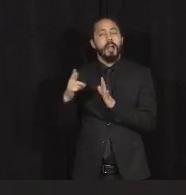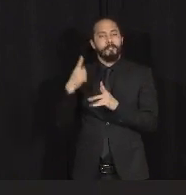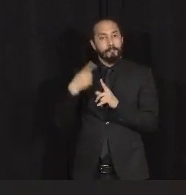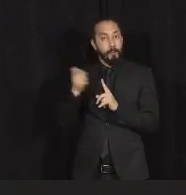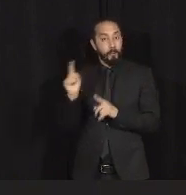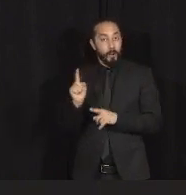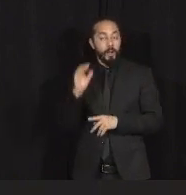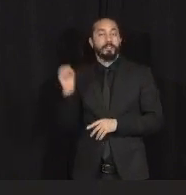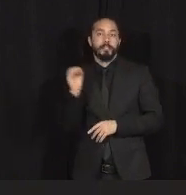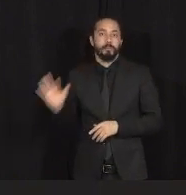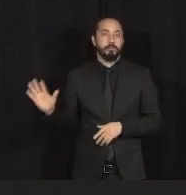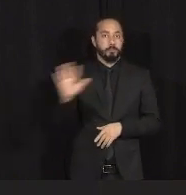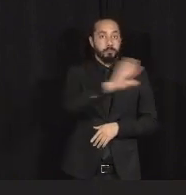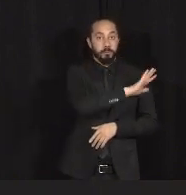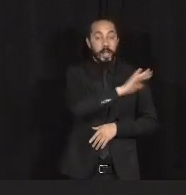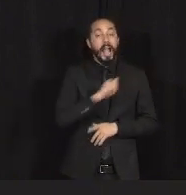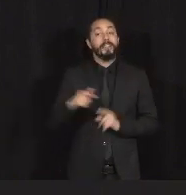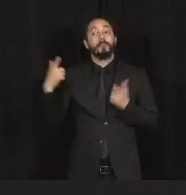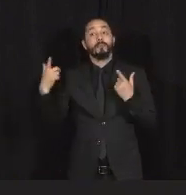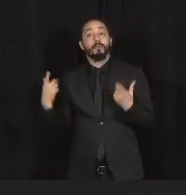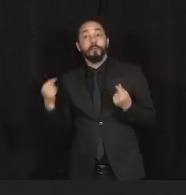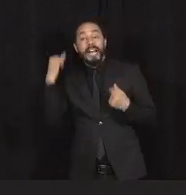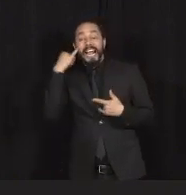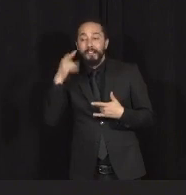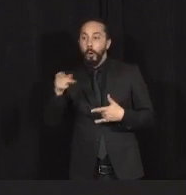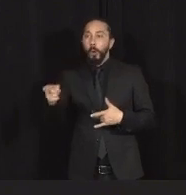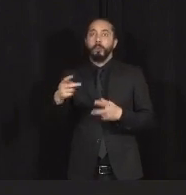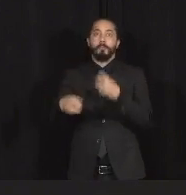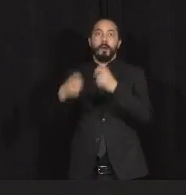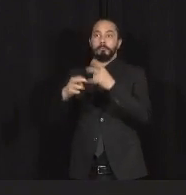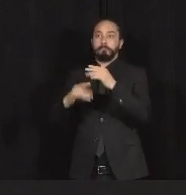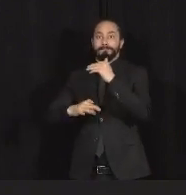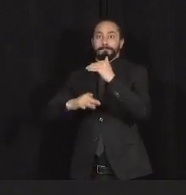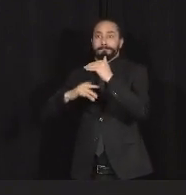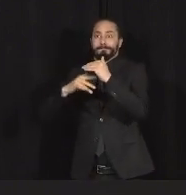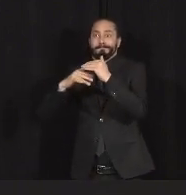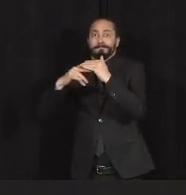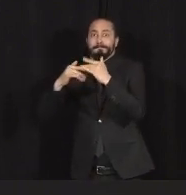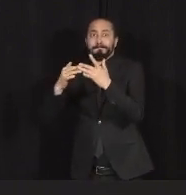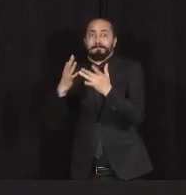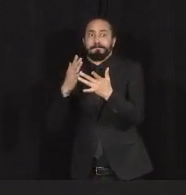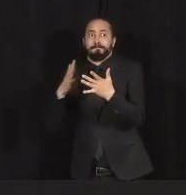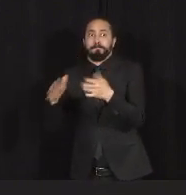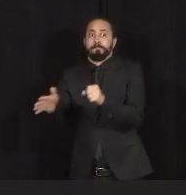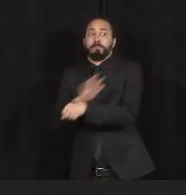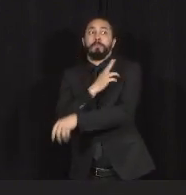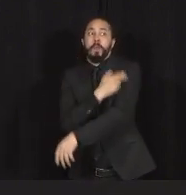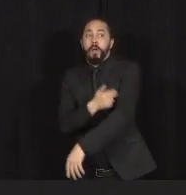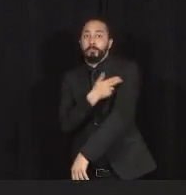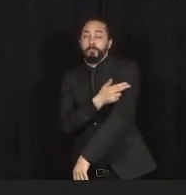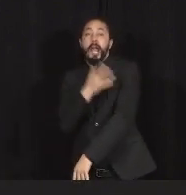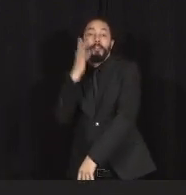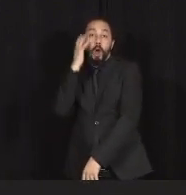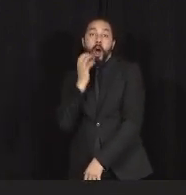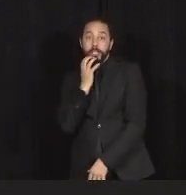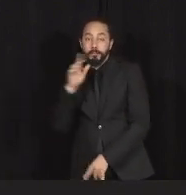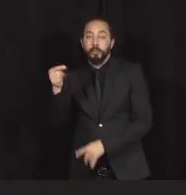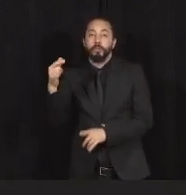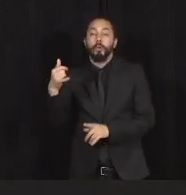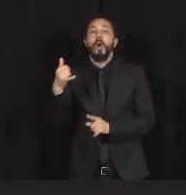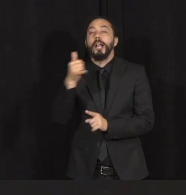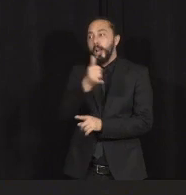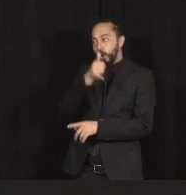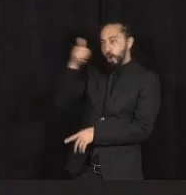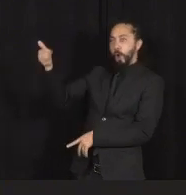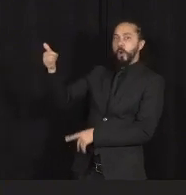together to see, as I mentioned in the last question, is there either equipment that can be deployed to that area, or perhaps are there patients that can be